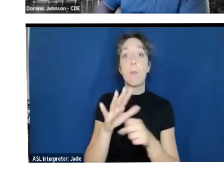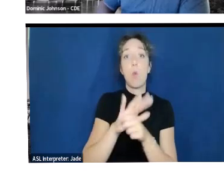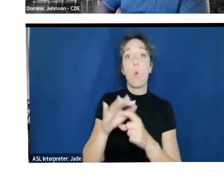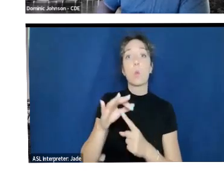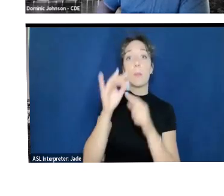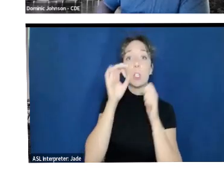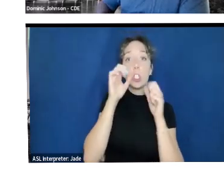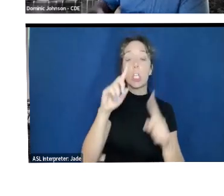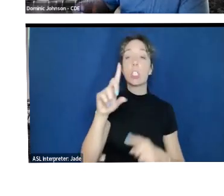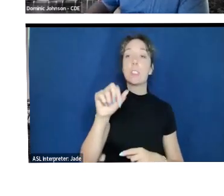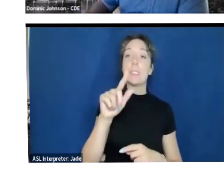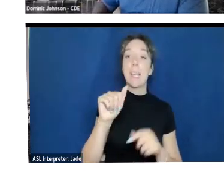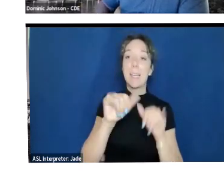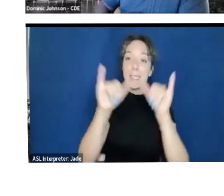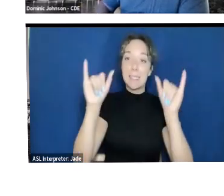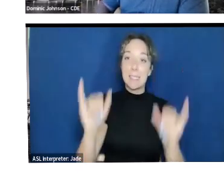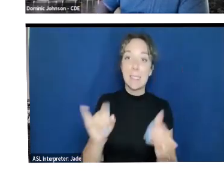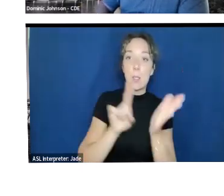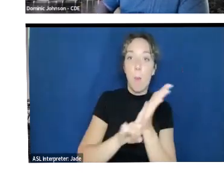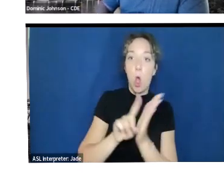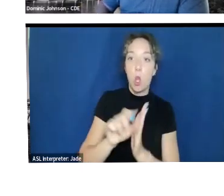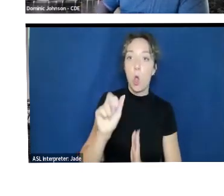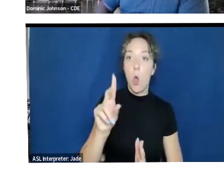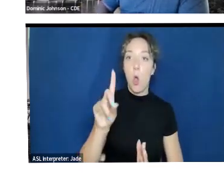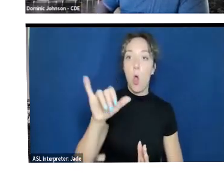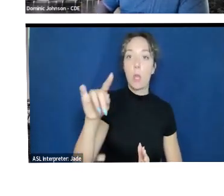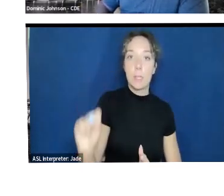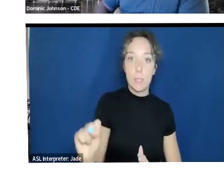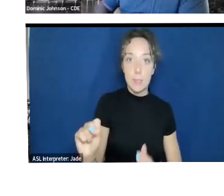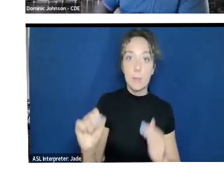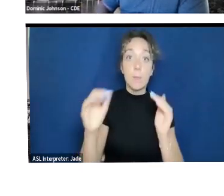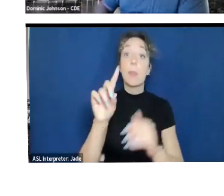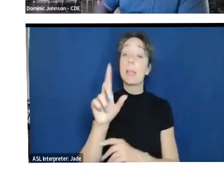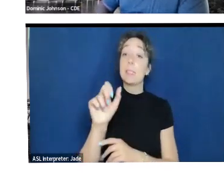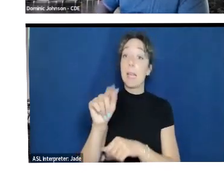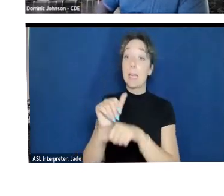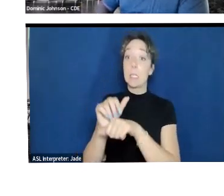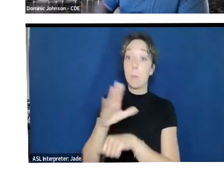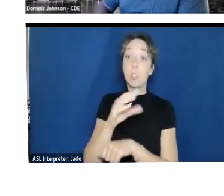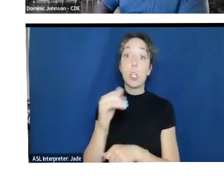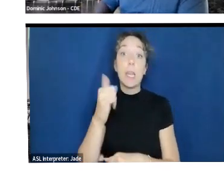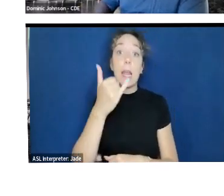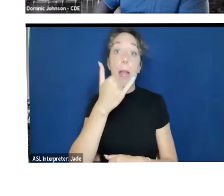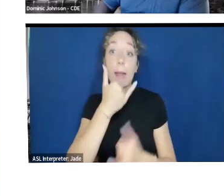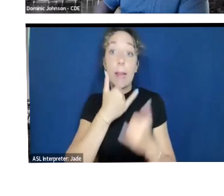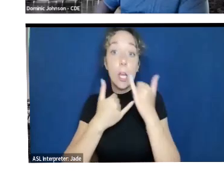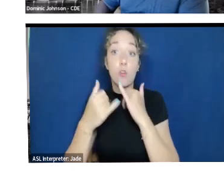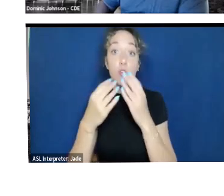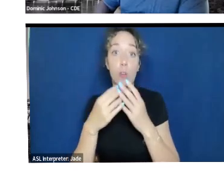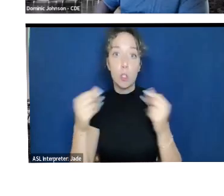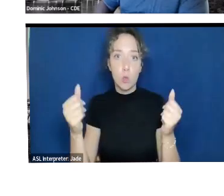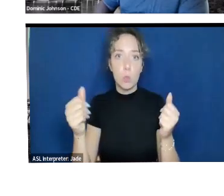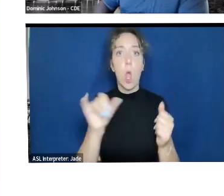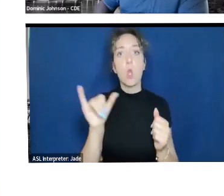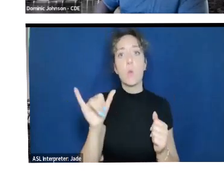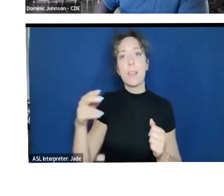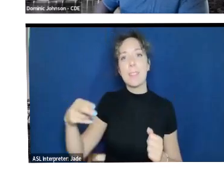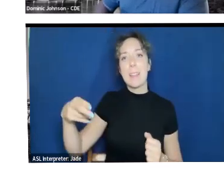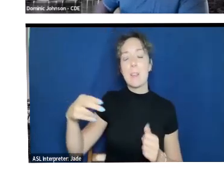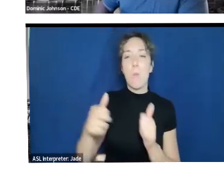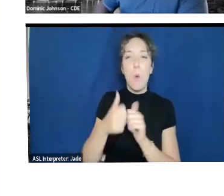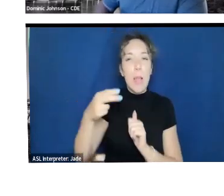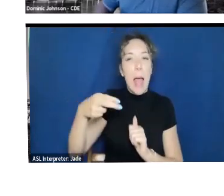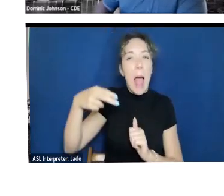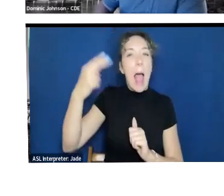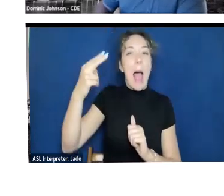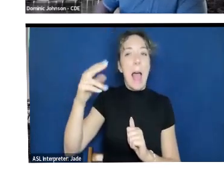audits, data submission and error resolution, as well as the highest frequency data discrepancies.